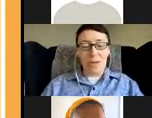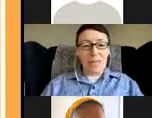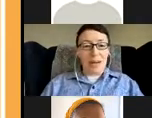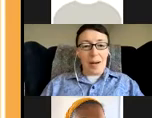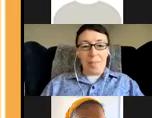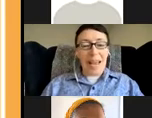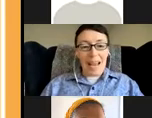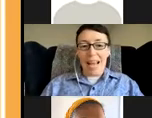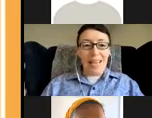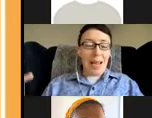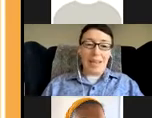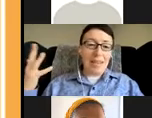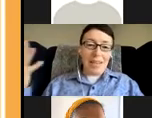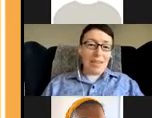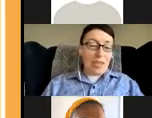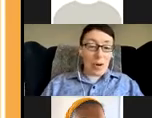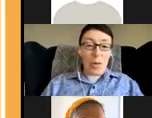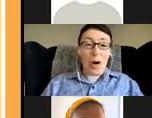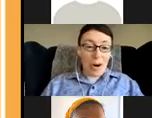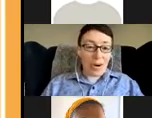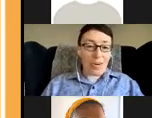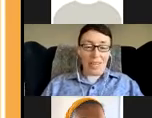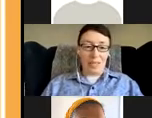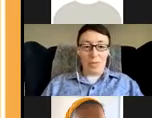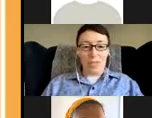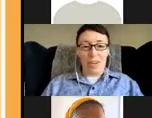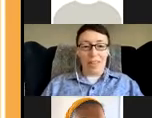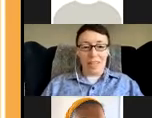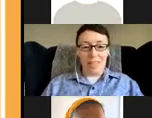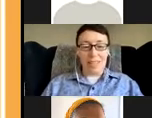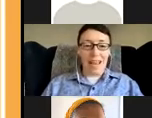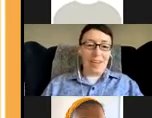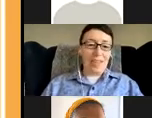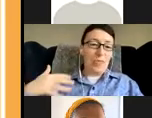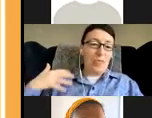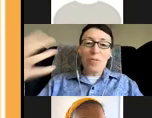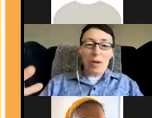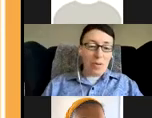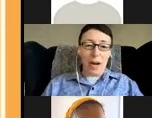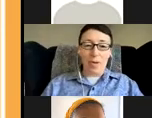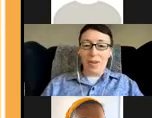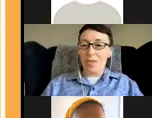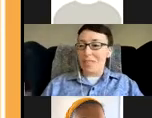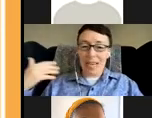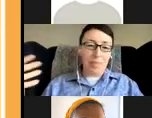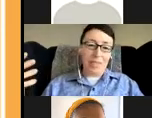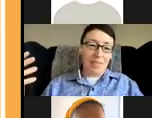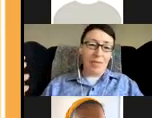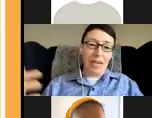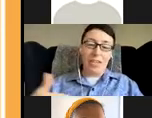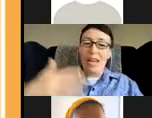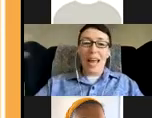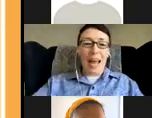you can and are the experts on this, and we want to empower you to take up